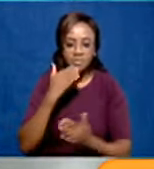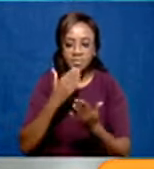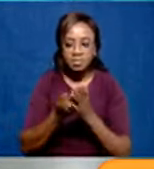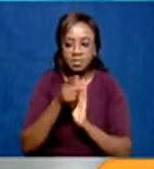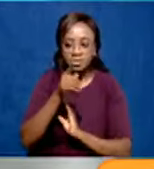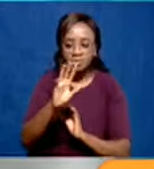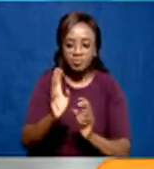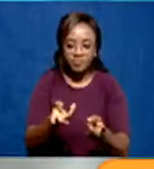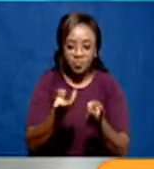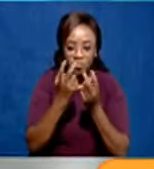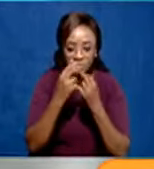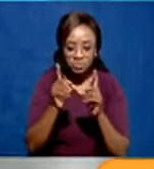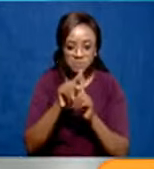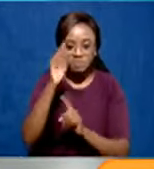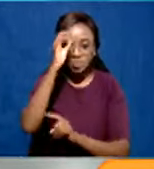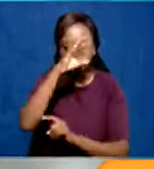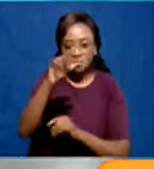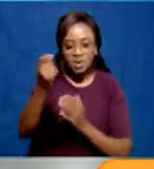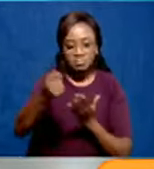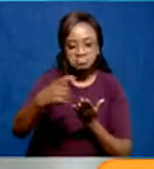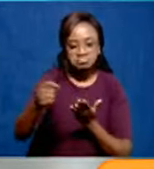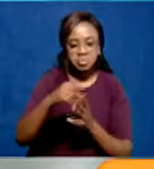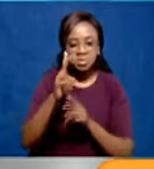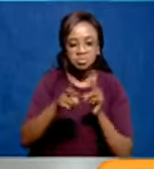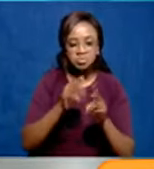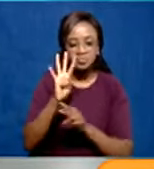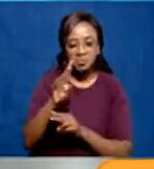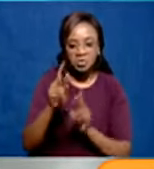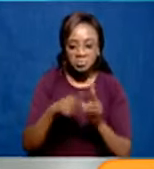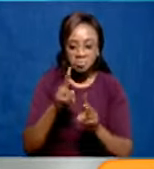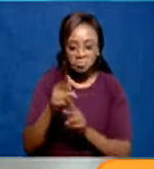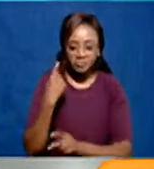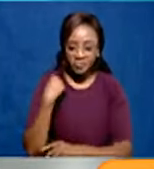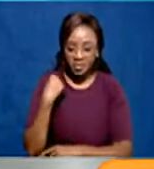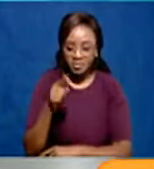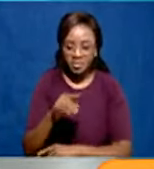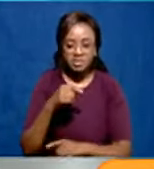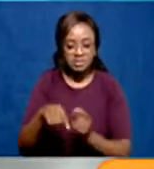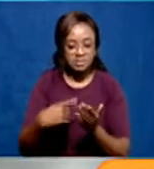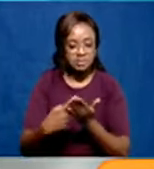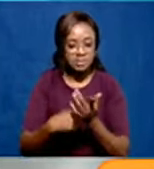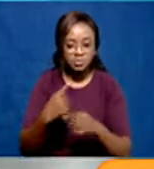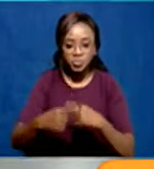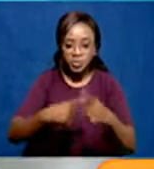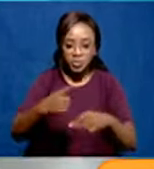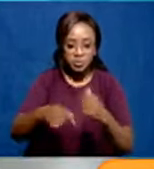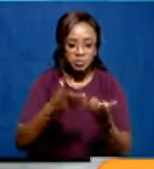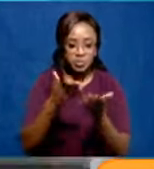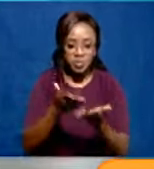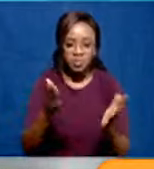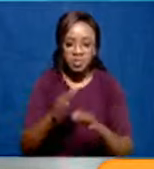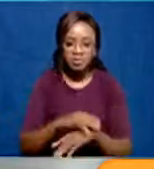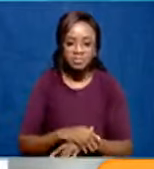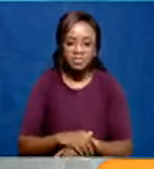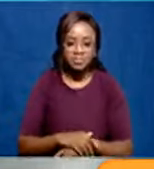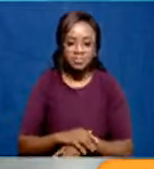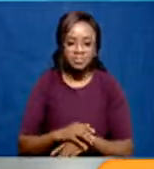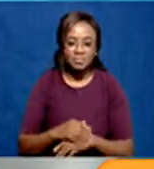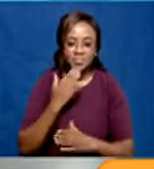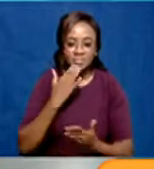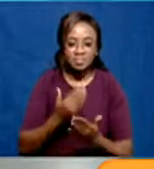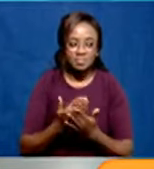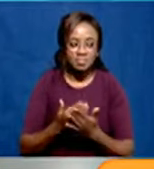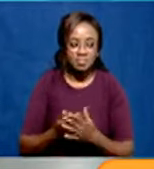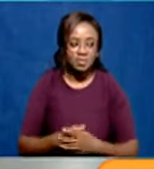all for the views that you've sent through. There's still public participation. You said 2 more weeks, and this is a conversation that can still be had. As soon as anything comes up, we'll definitely bring